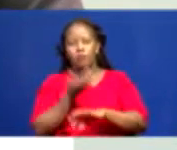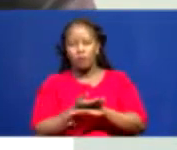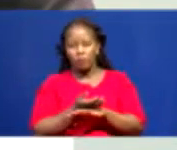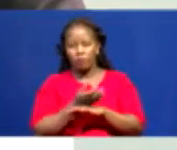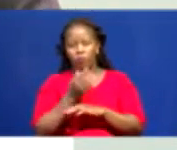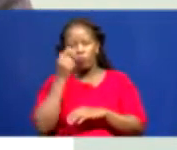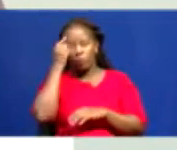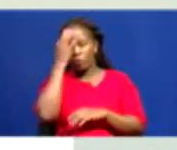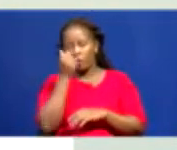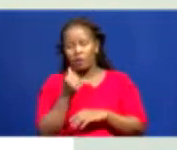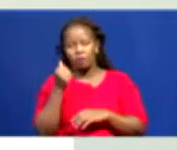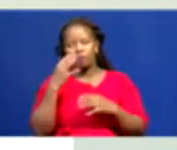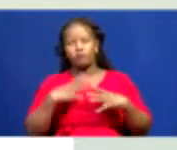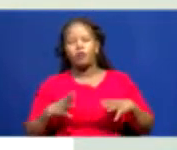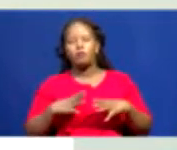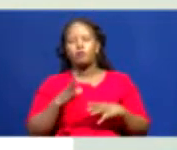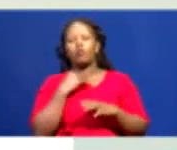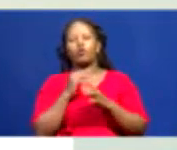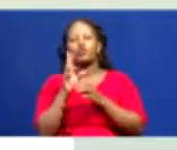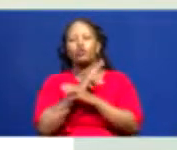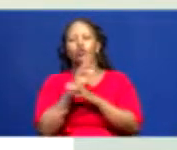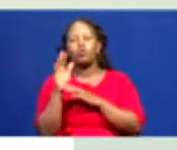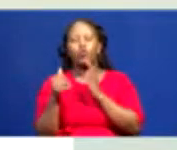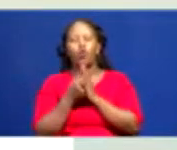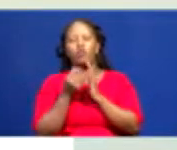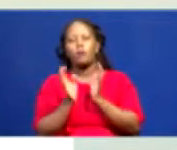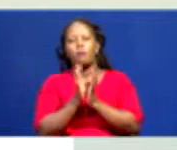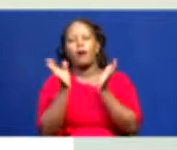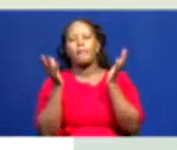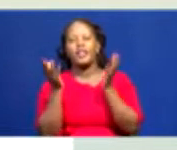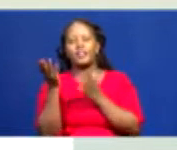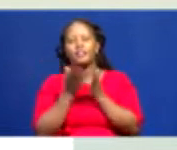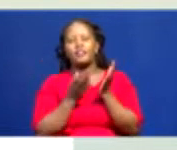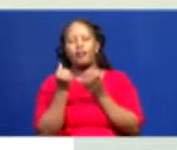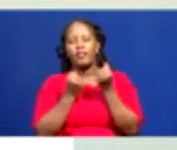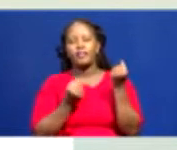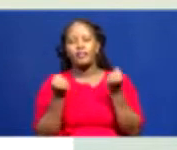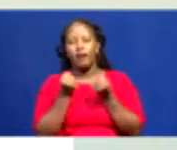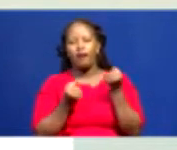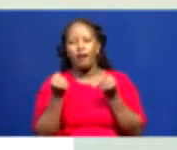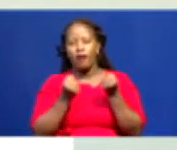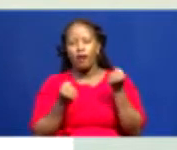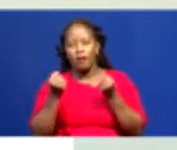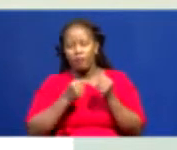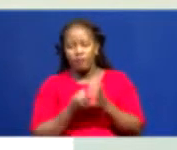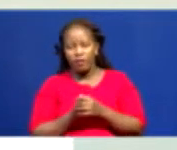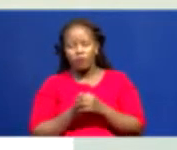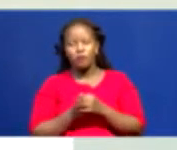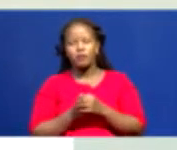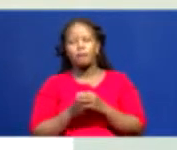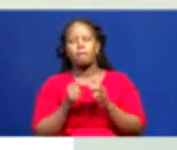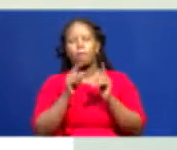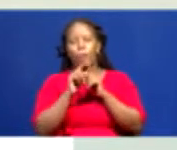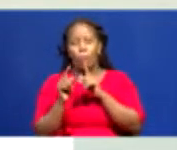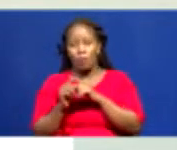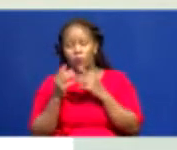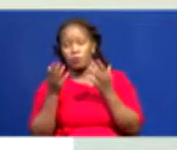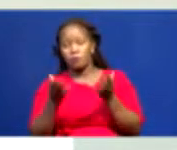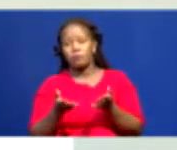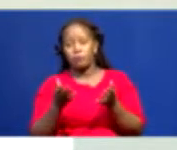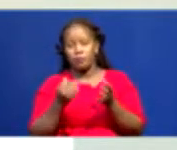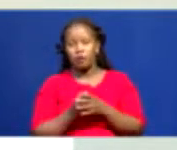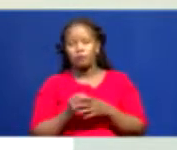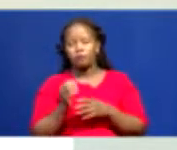for those who actually want to use those roads or public service vehicle to actually apply on those routes. As we speak right now,